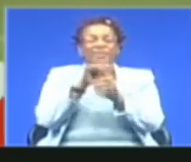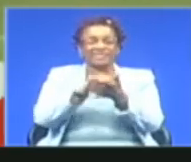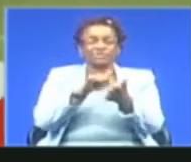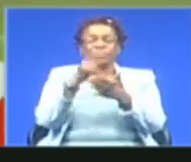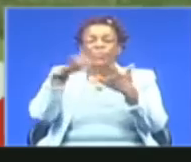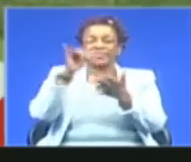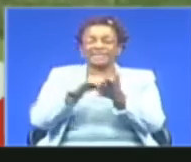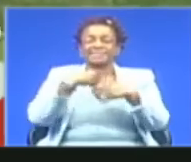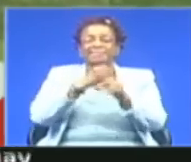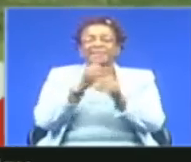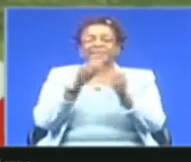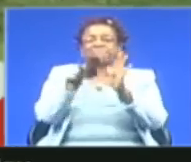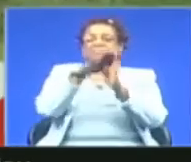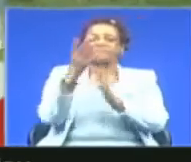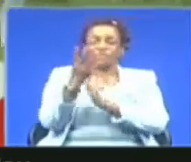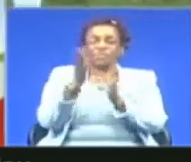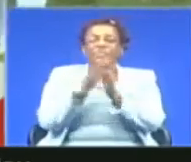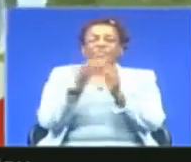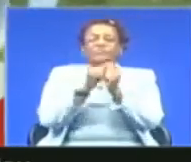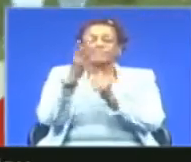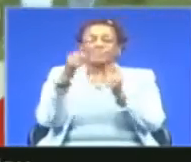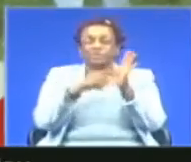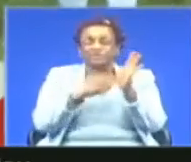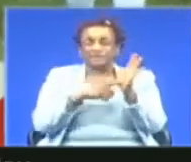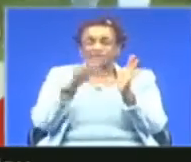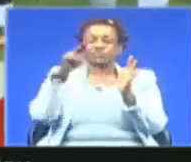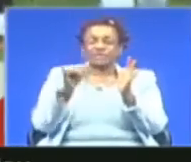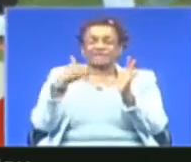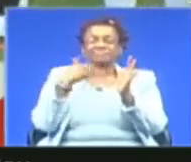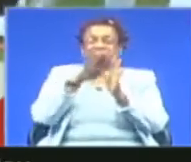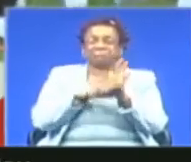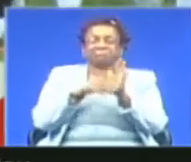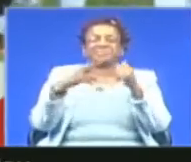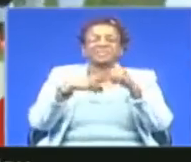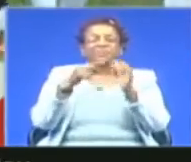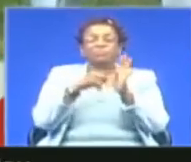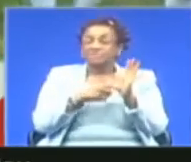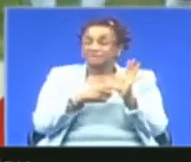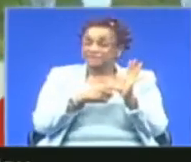took them to 4th on 14 points. Sony dropped to 12th on 7 points.